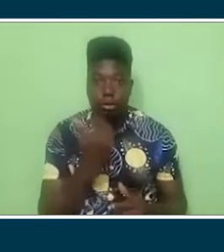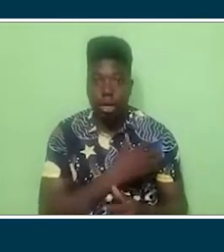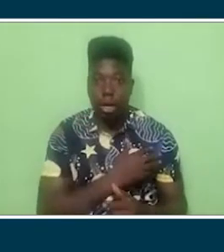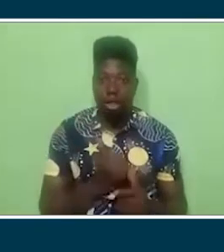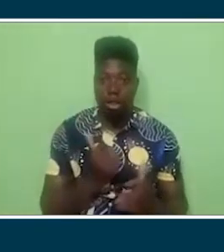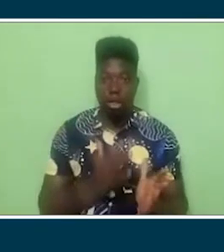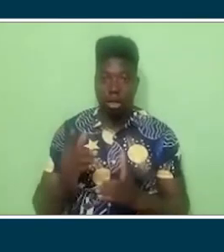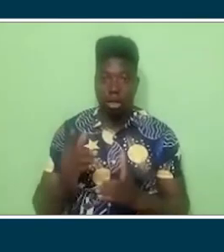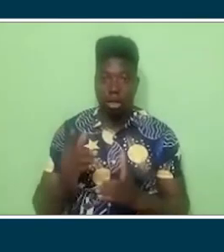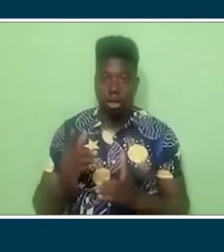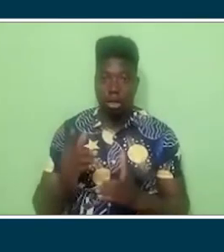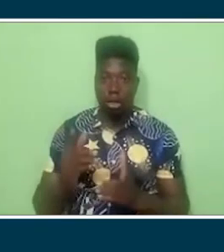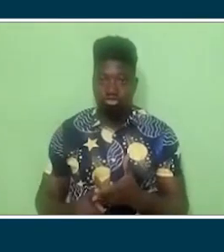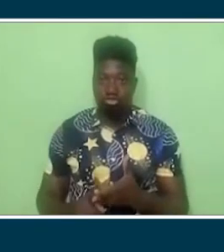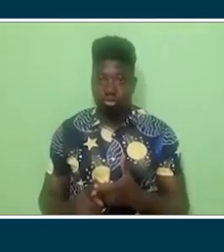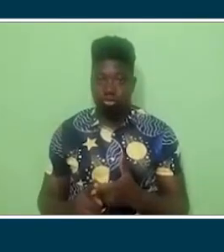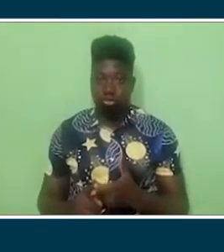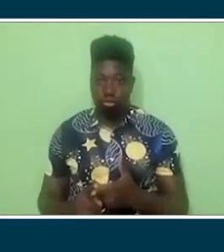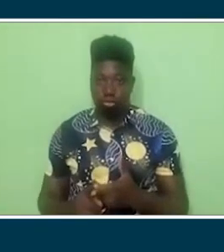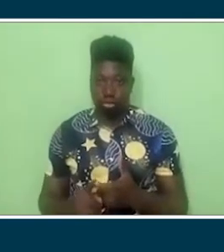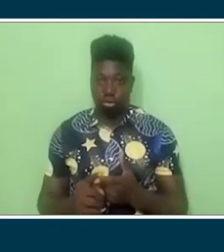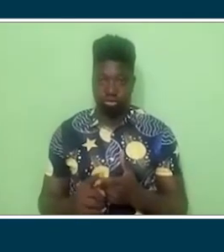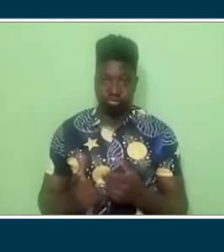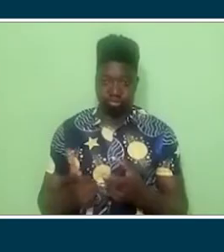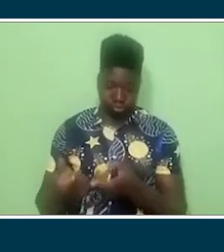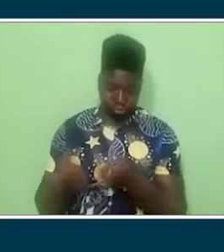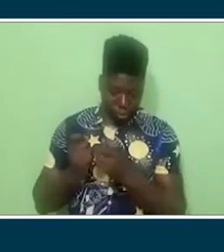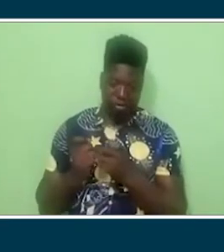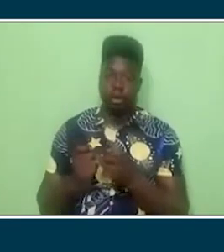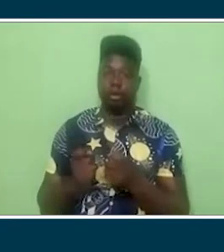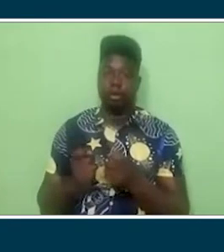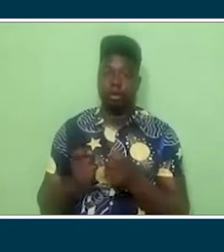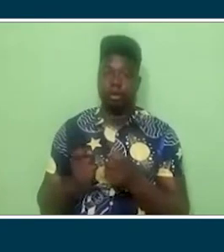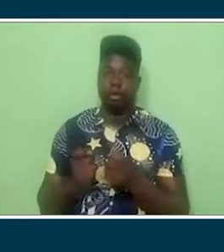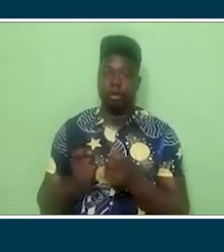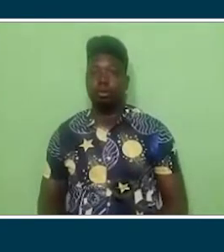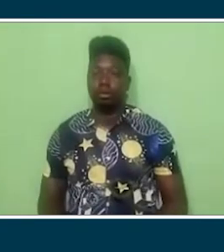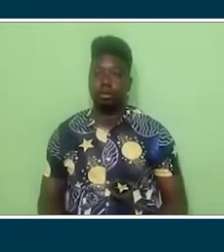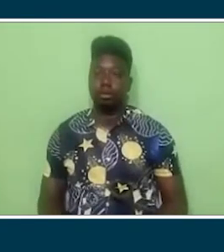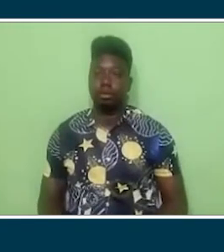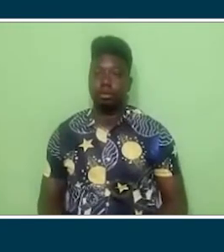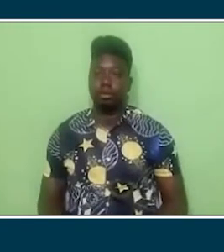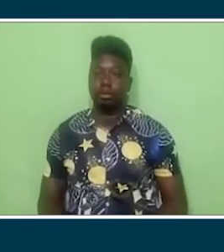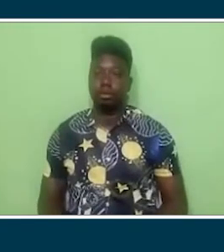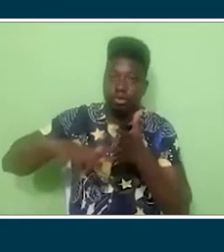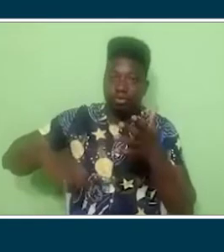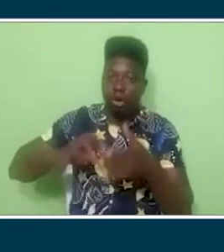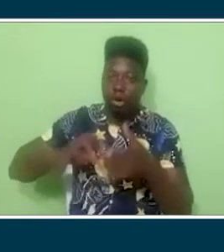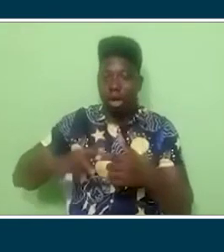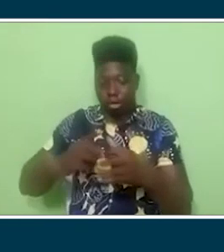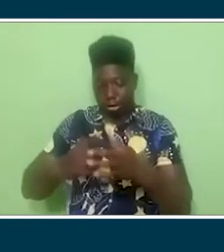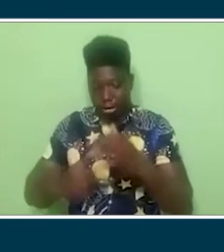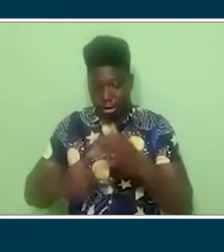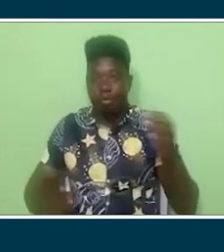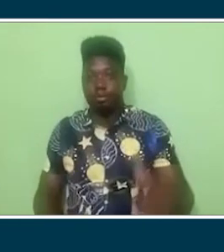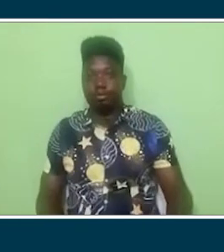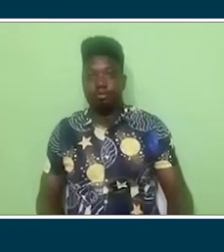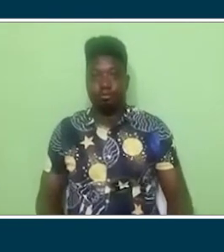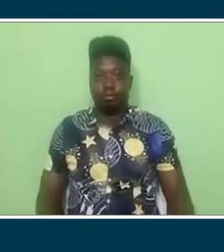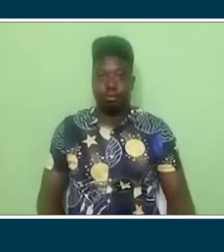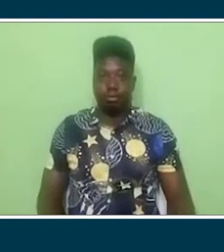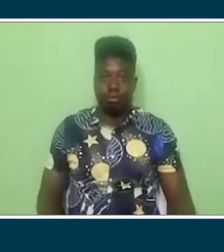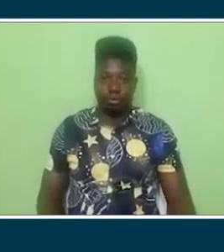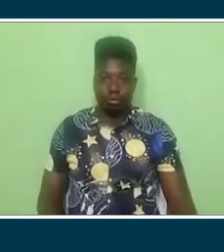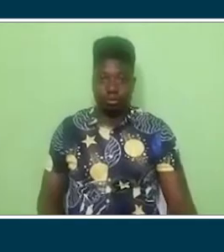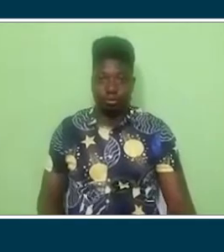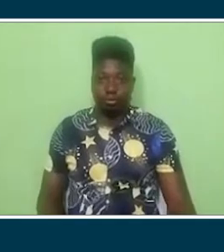to humiliate, to drive out, to remove, to disappear. Think about that. That